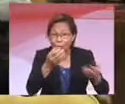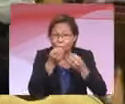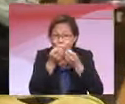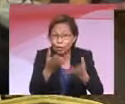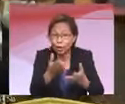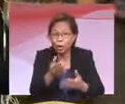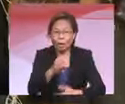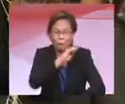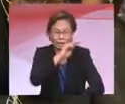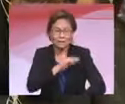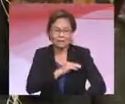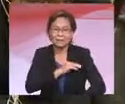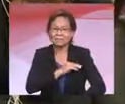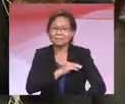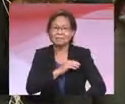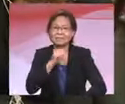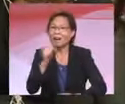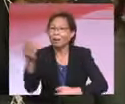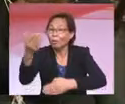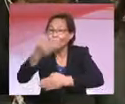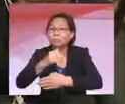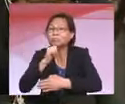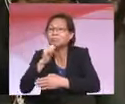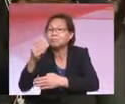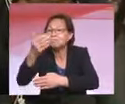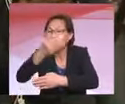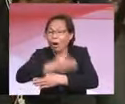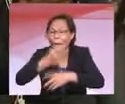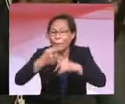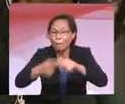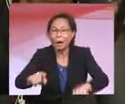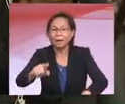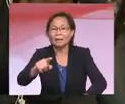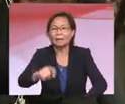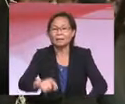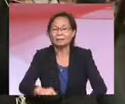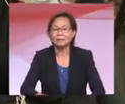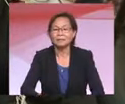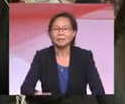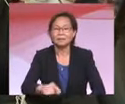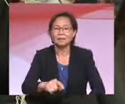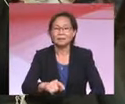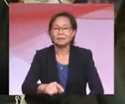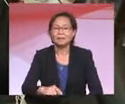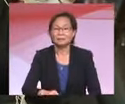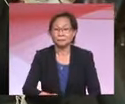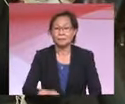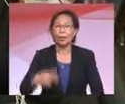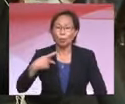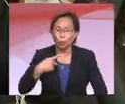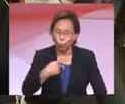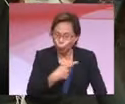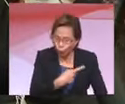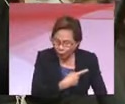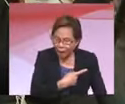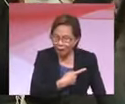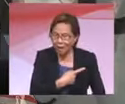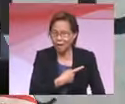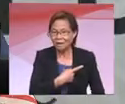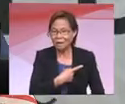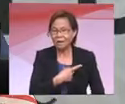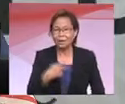rules. But then the ministry also said that the compound was issued on August 7th. The statement is, we are not in the